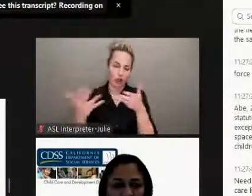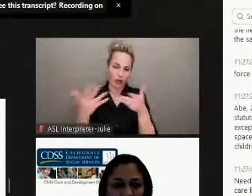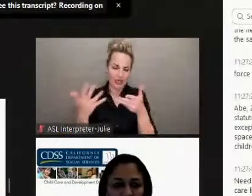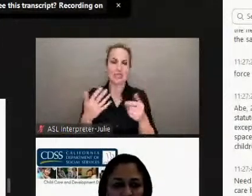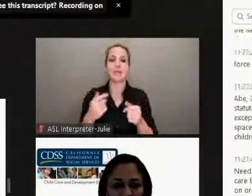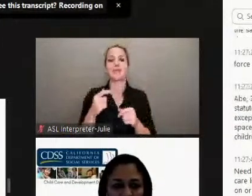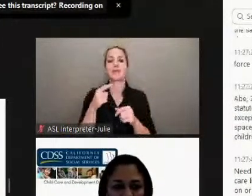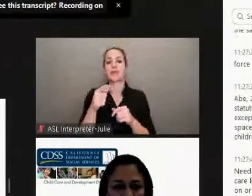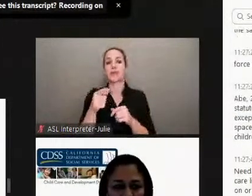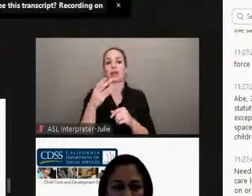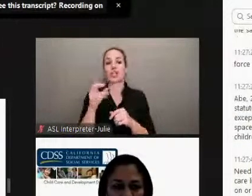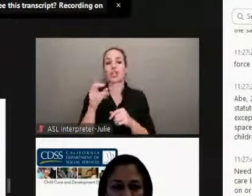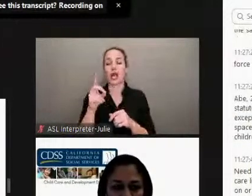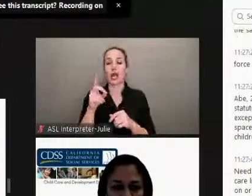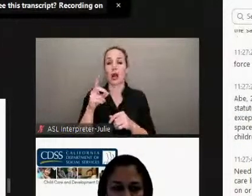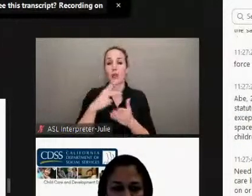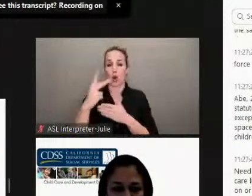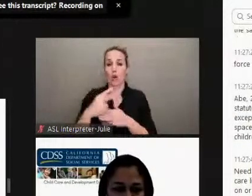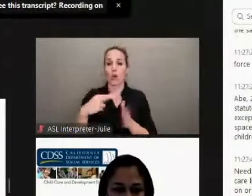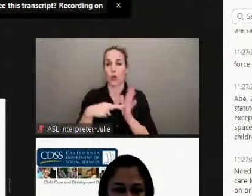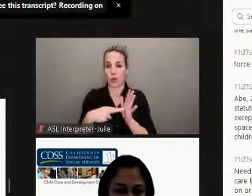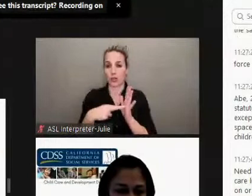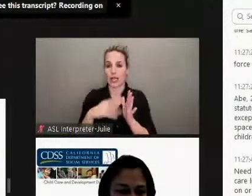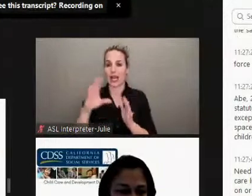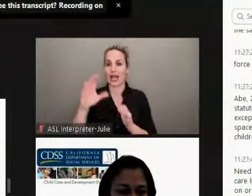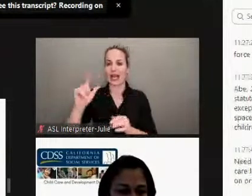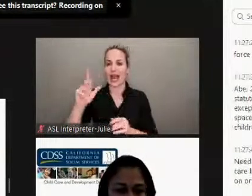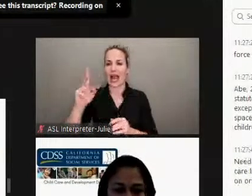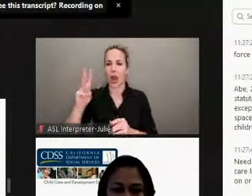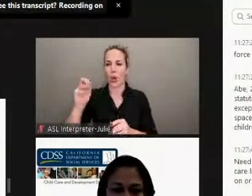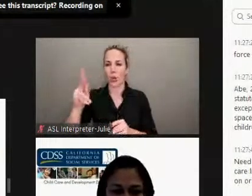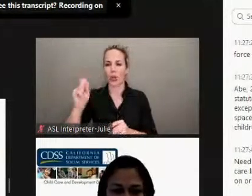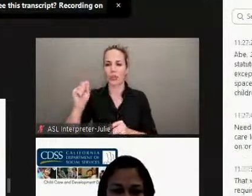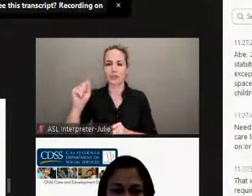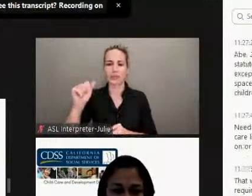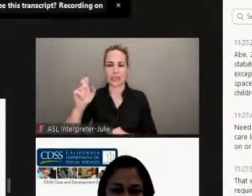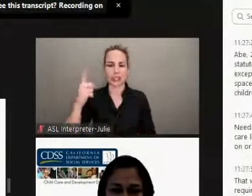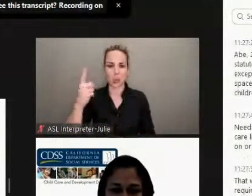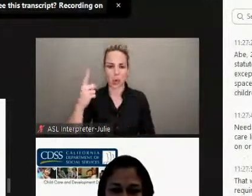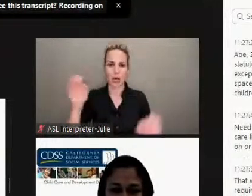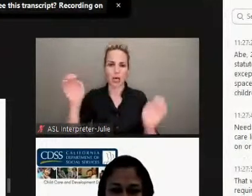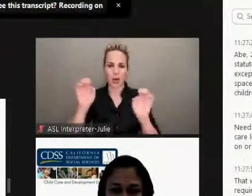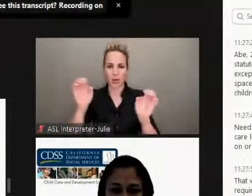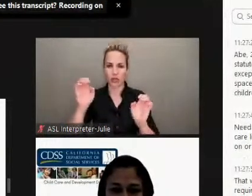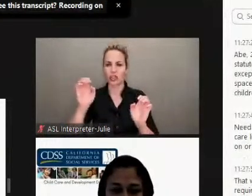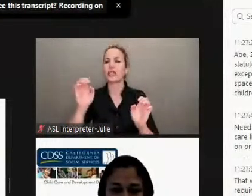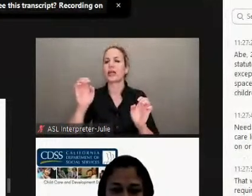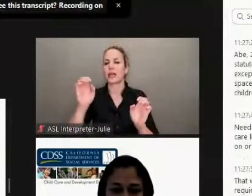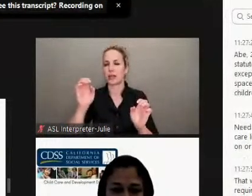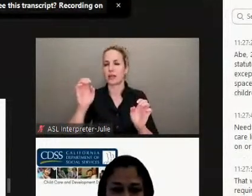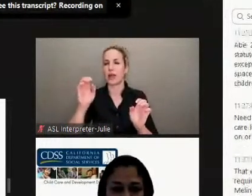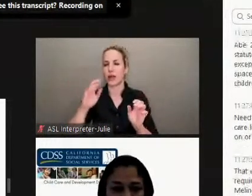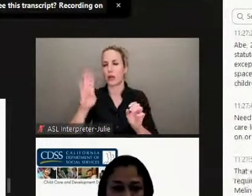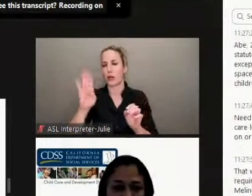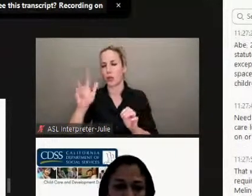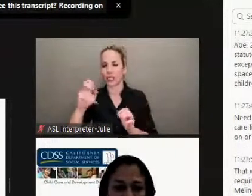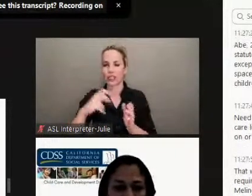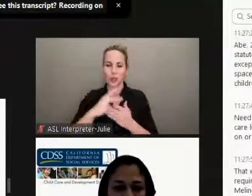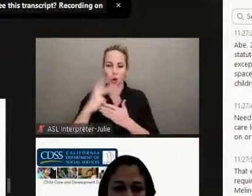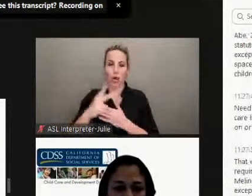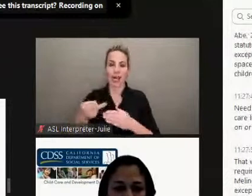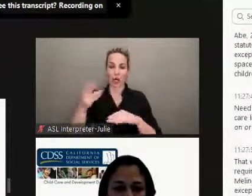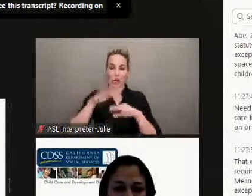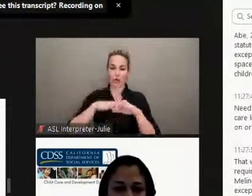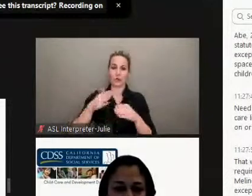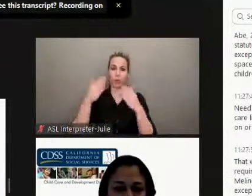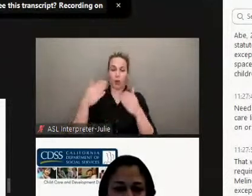development programs are represented, including CalWORK Stage 1 and the Emergency Child Care Bridge Program. The largest increase in the proposed